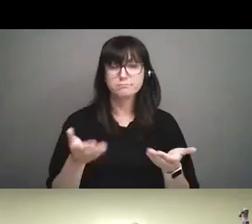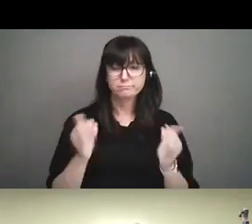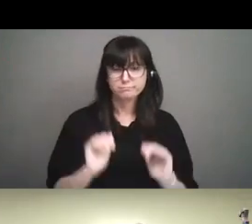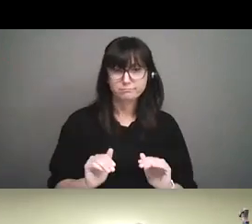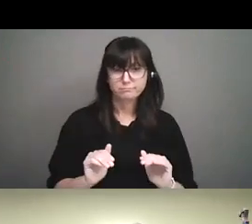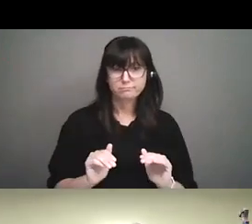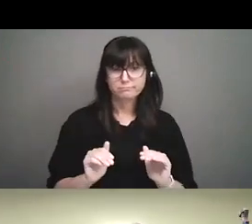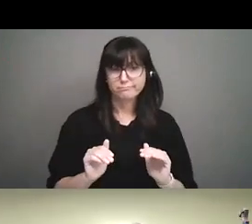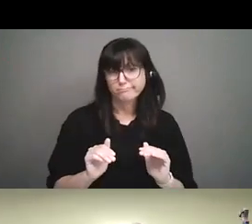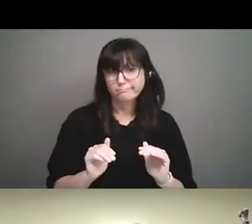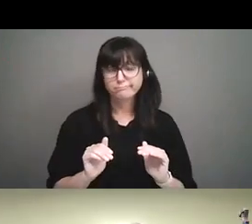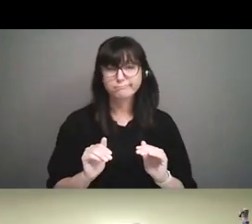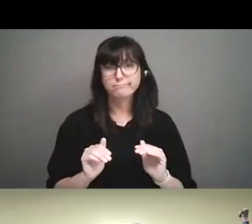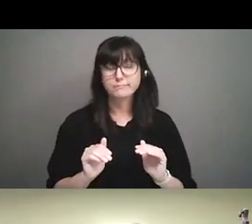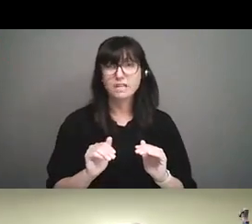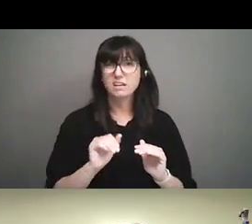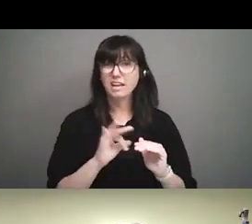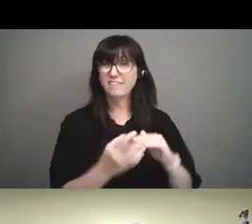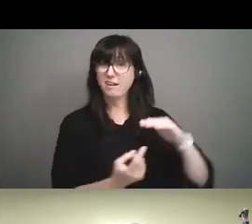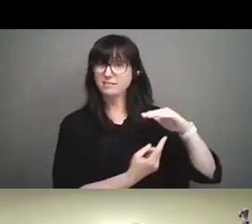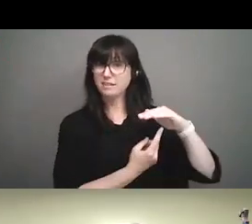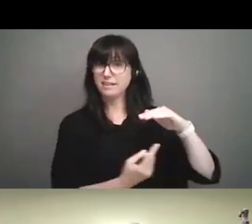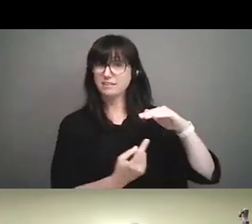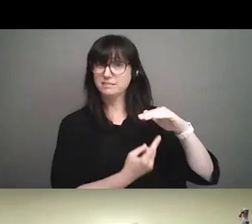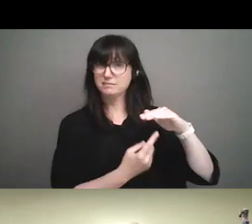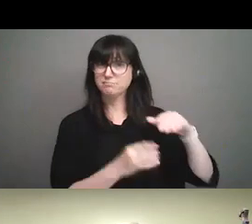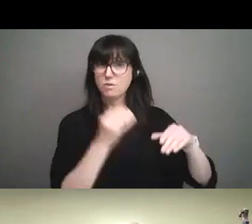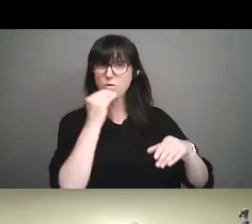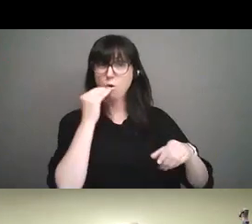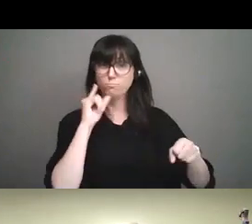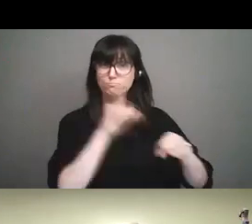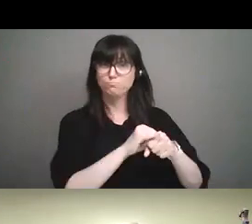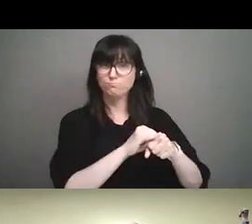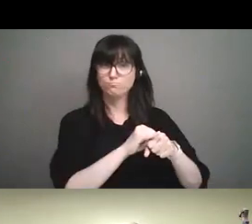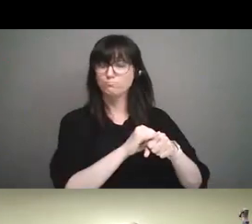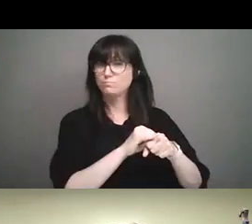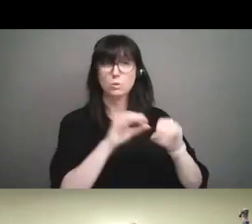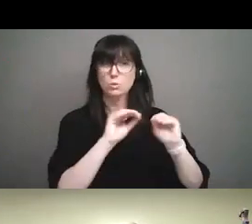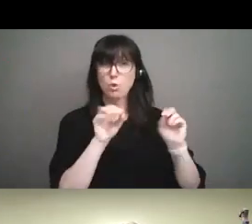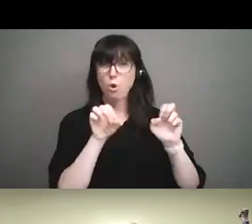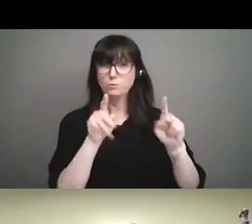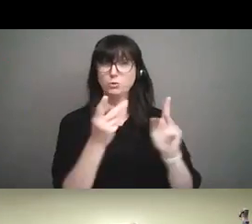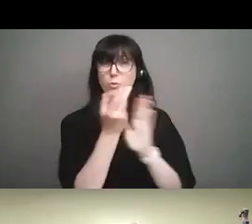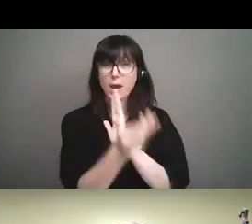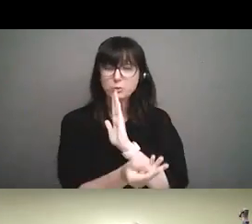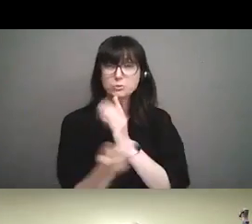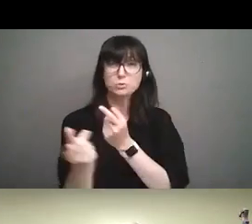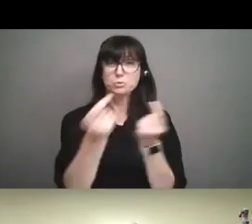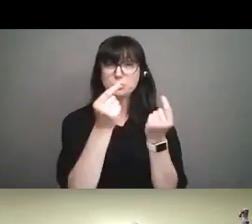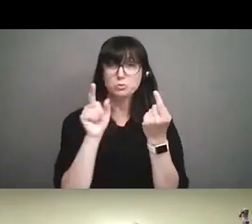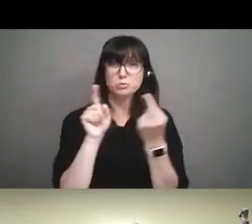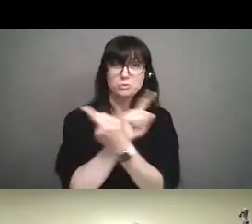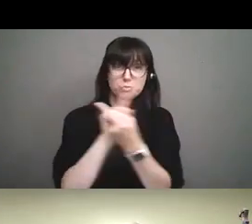consequences themselves of being isolated in one's home and having limited opportunities to leave and